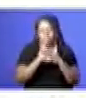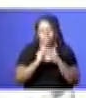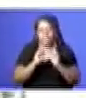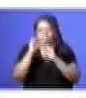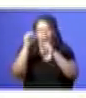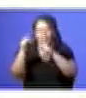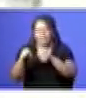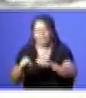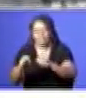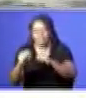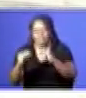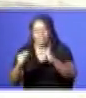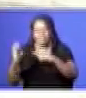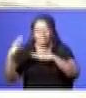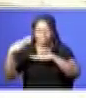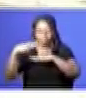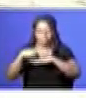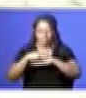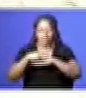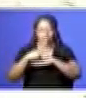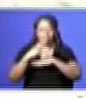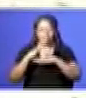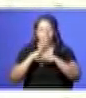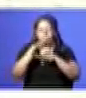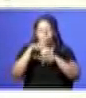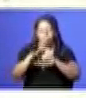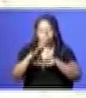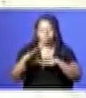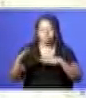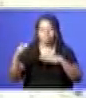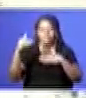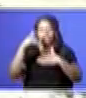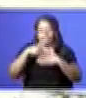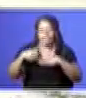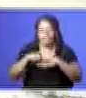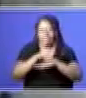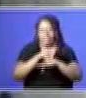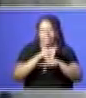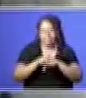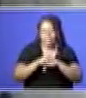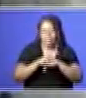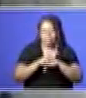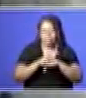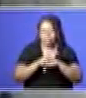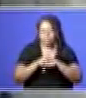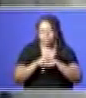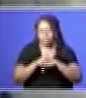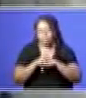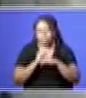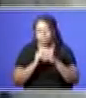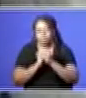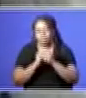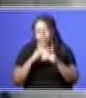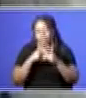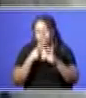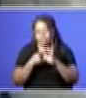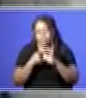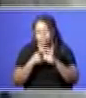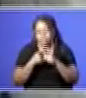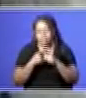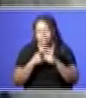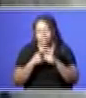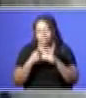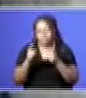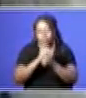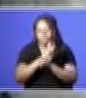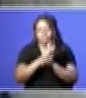rises, the beach moves inland, and if there's nowhere to move inland to, then the beach encroaches